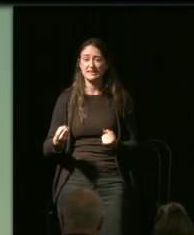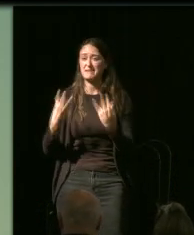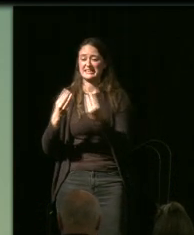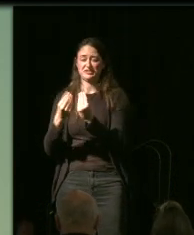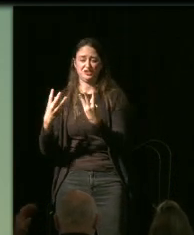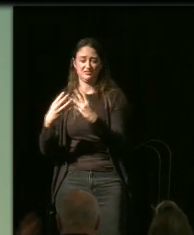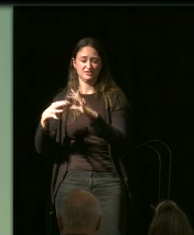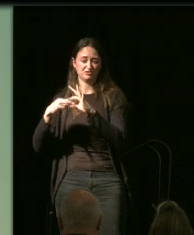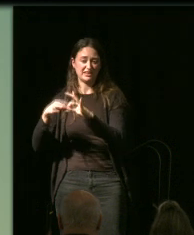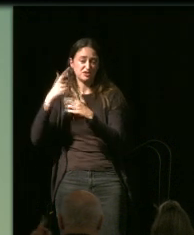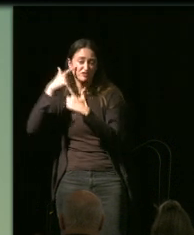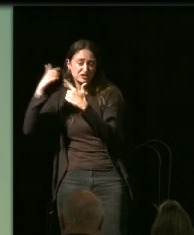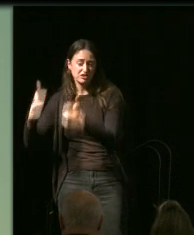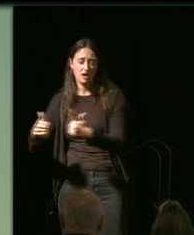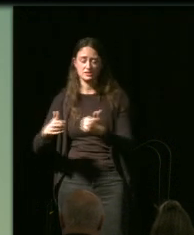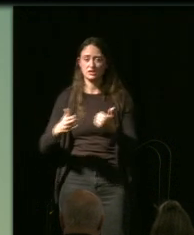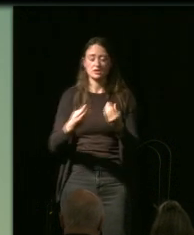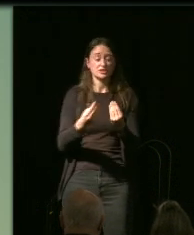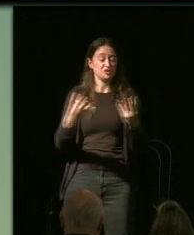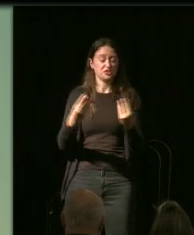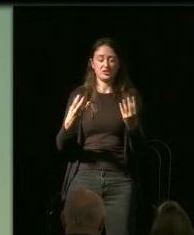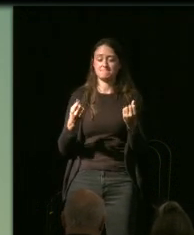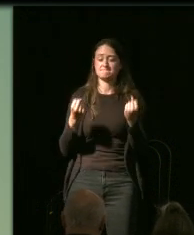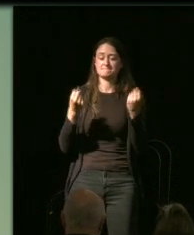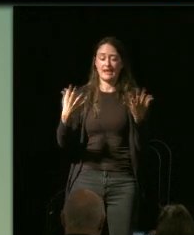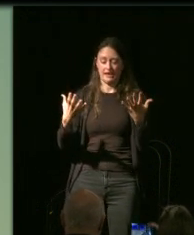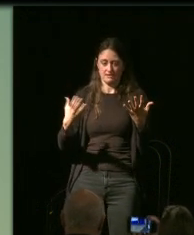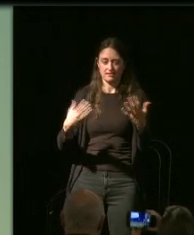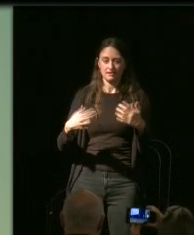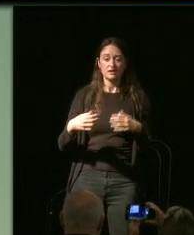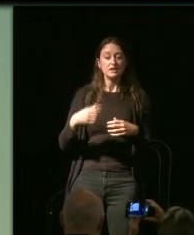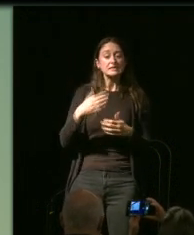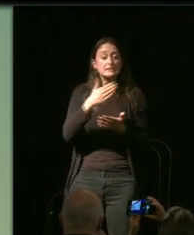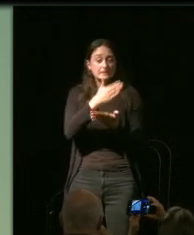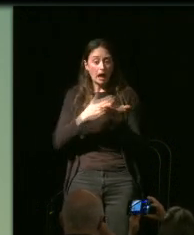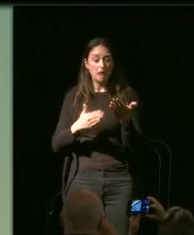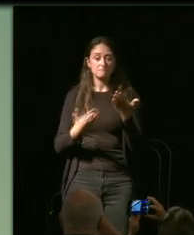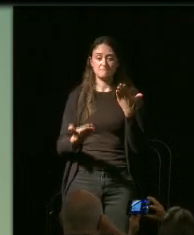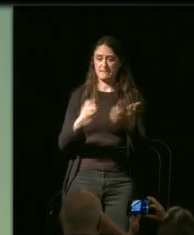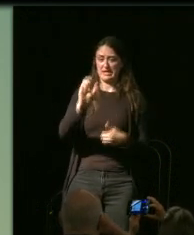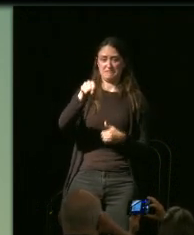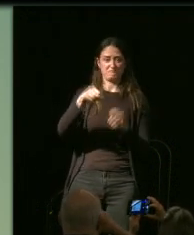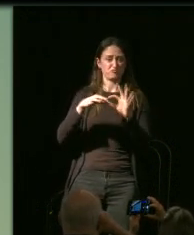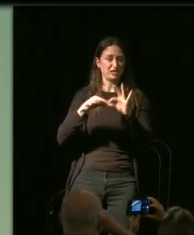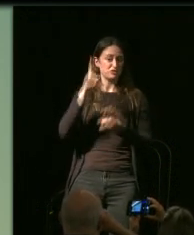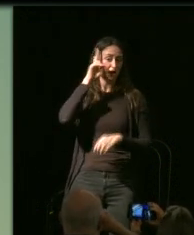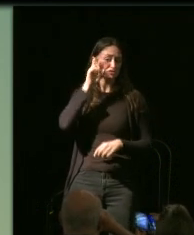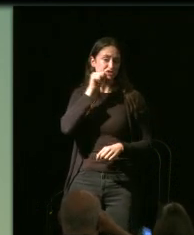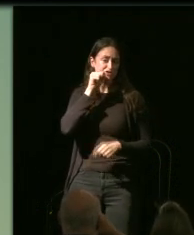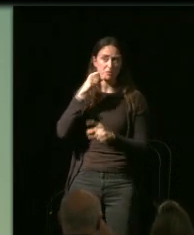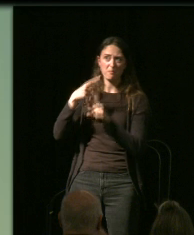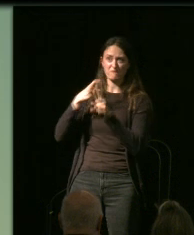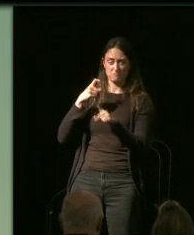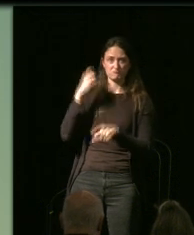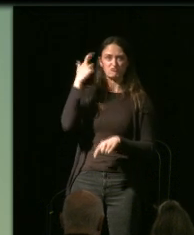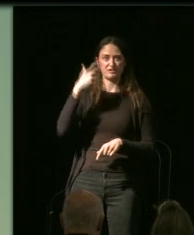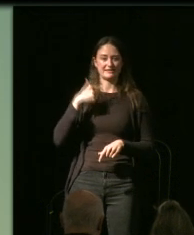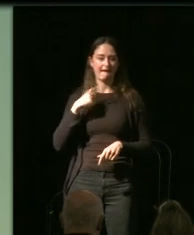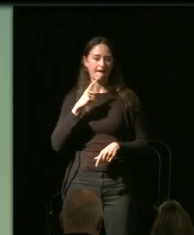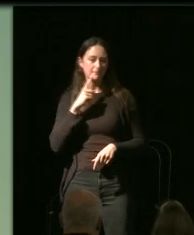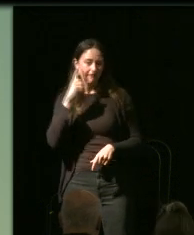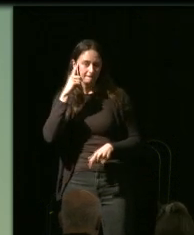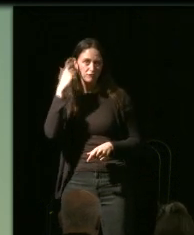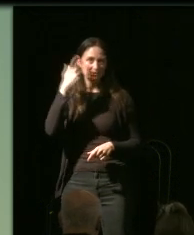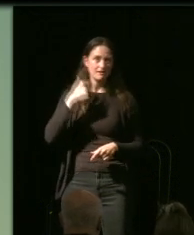give you a lot of noise and unrelated gene variants that can be difficult to interpret. Some large retinal disease panels are available at